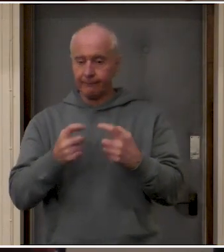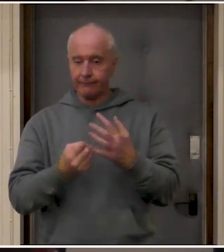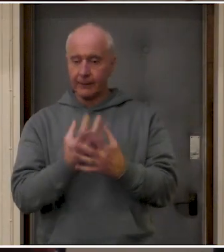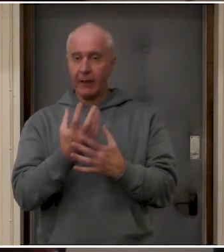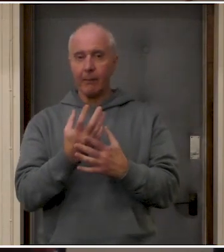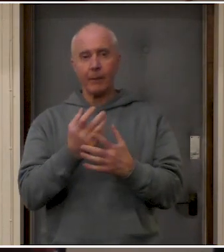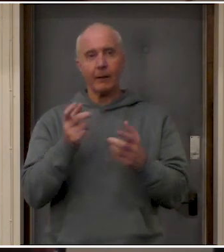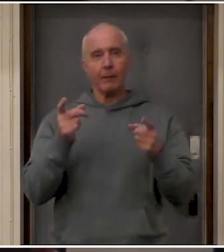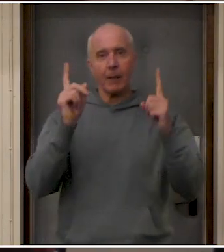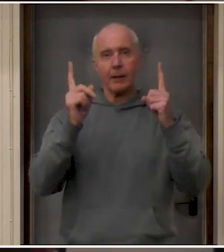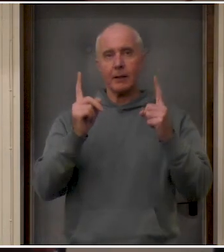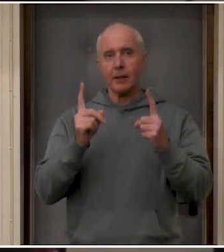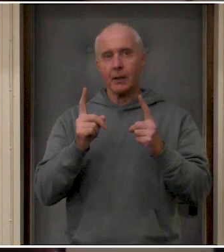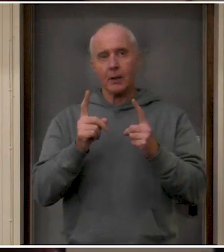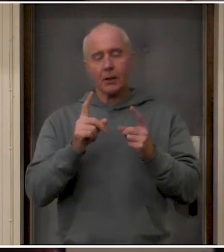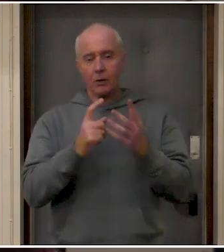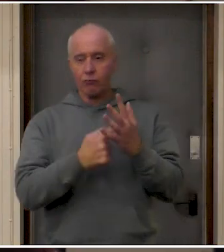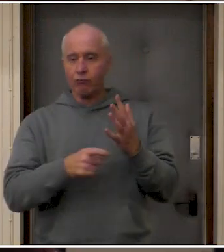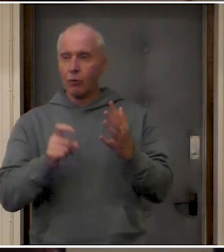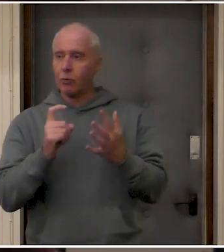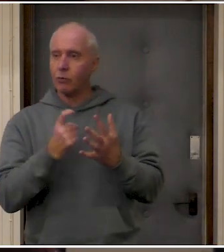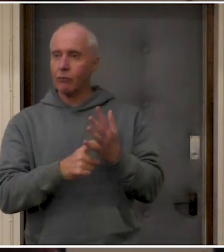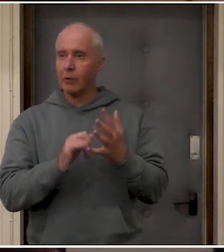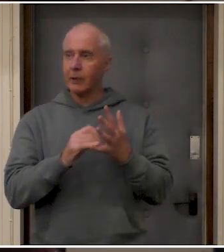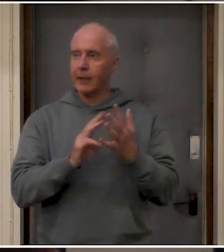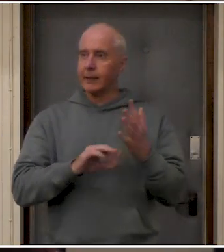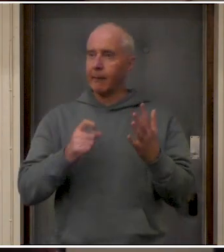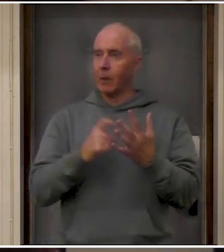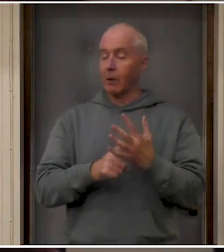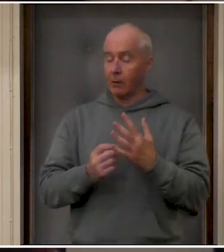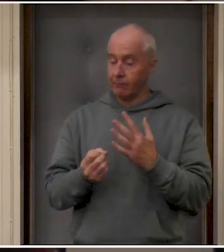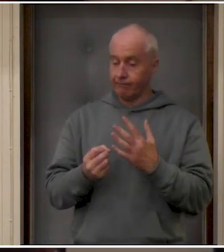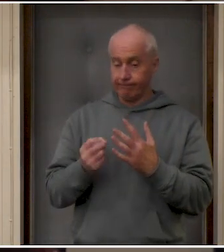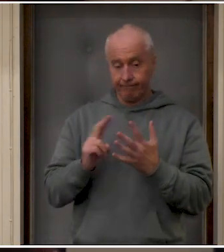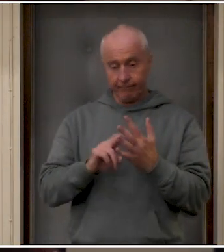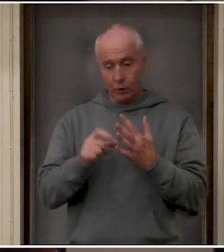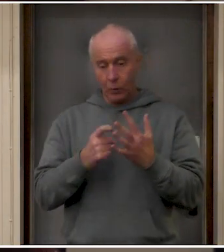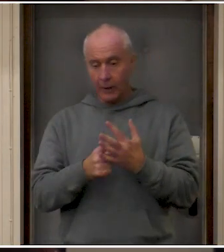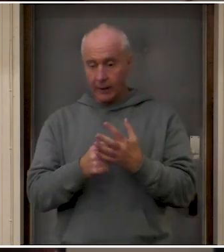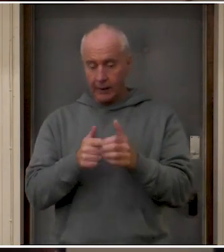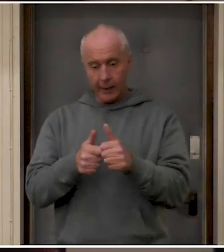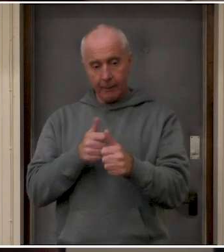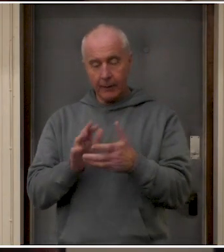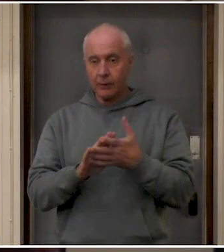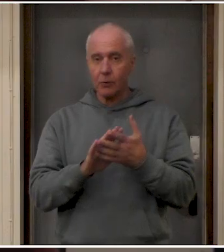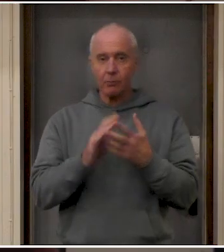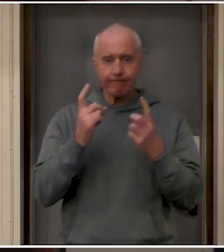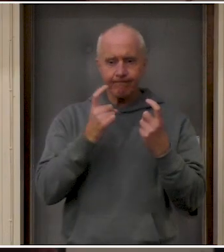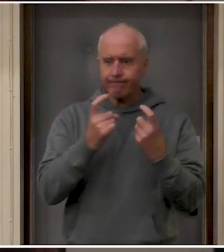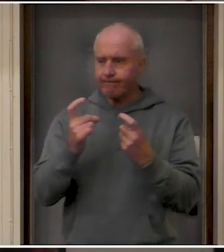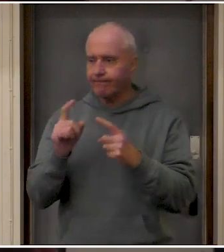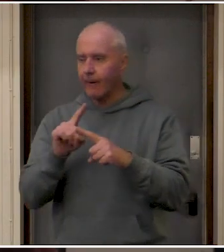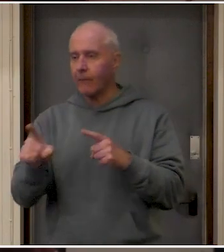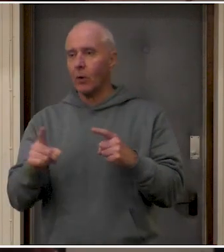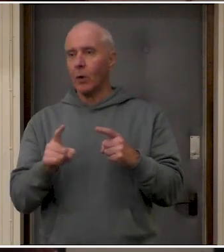for Rolls-Royce SMR, utilising a wealth of experience in the nuclear industry to help meet the twin challenges of decarbonisation